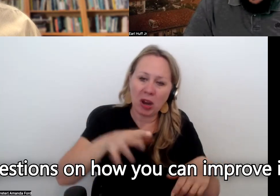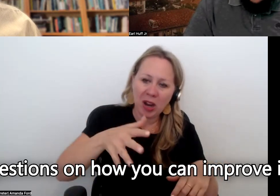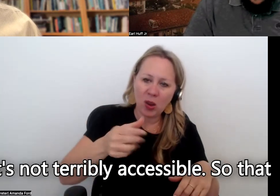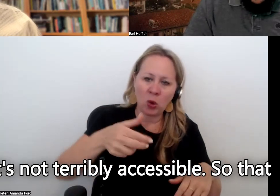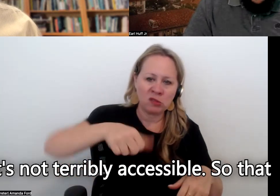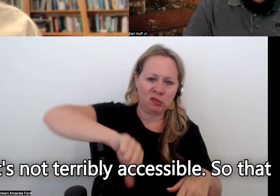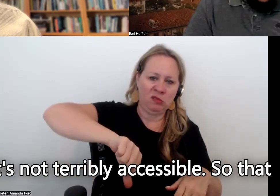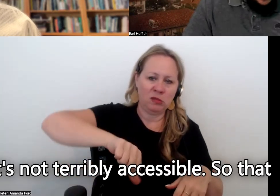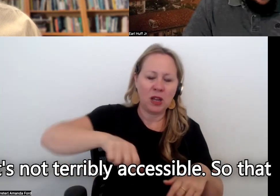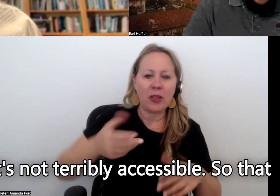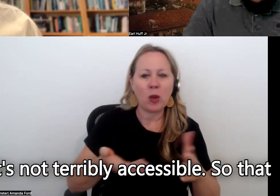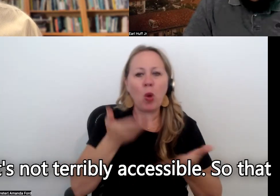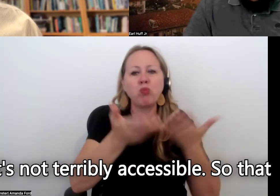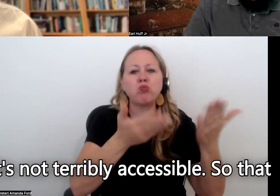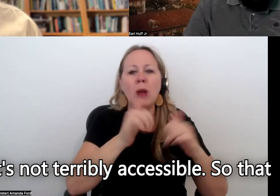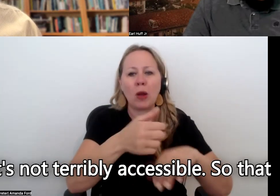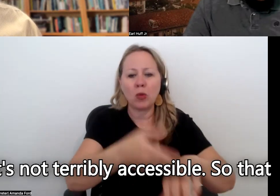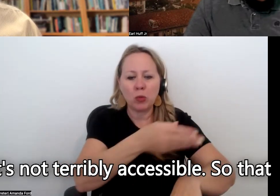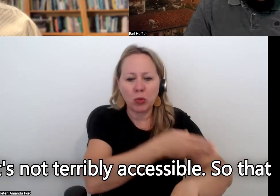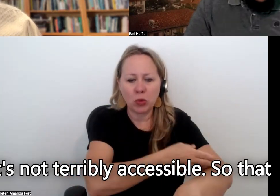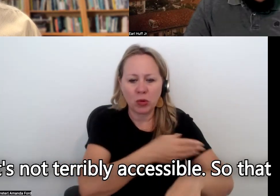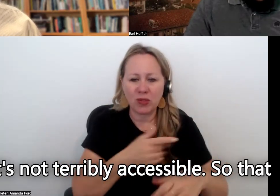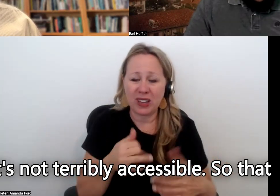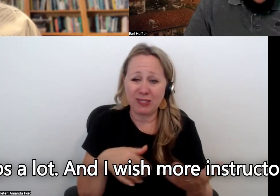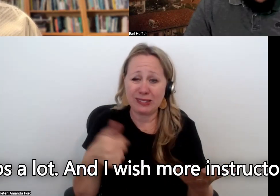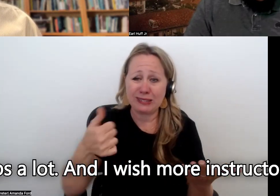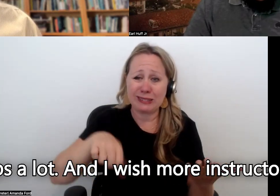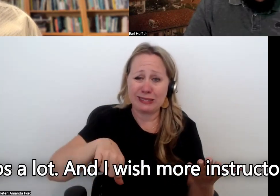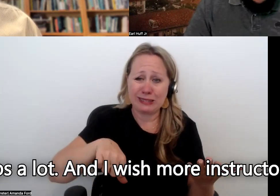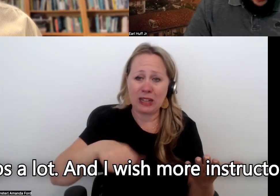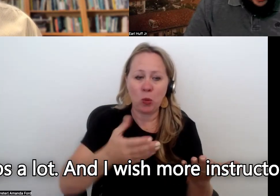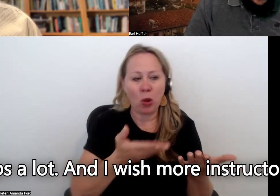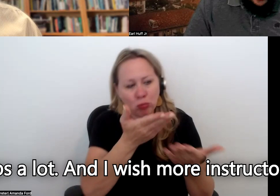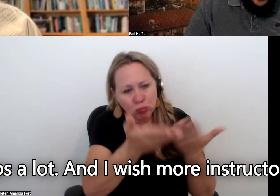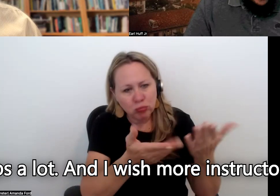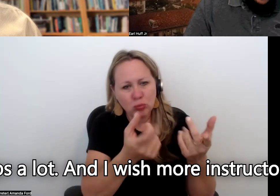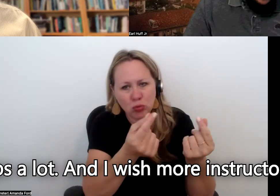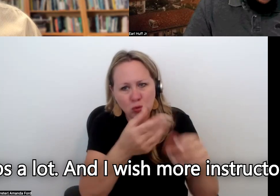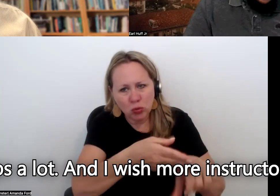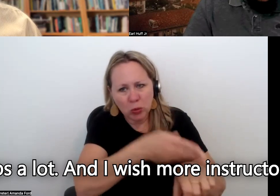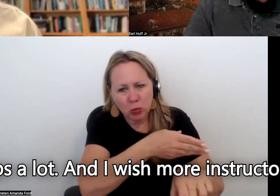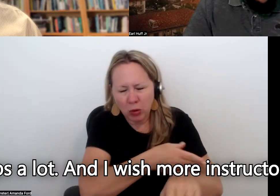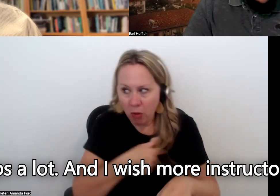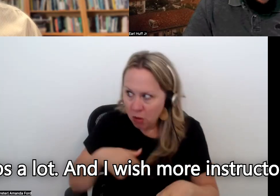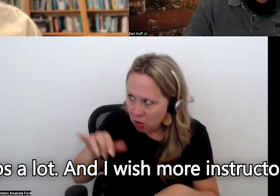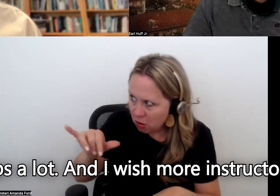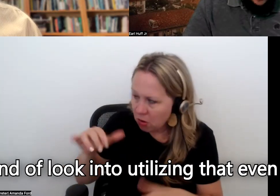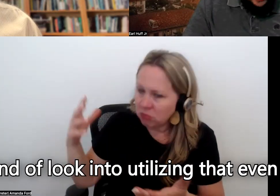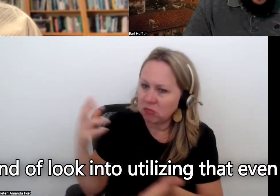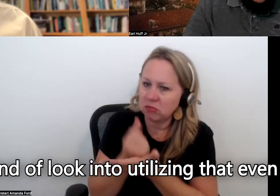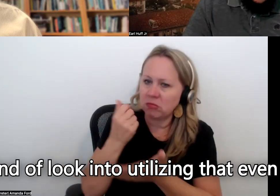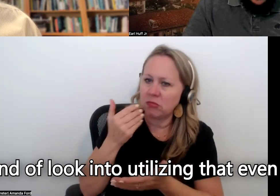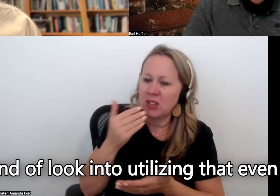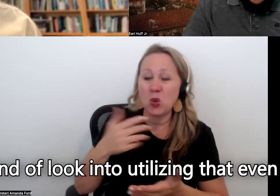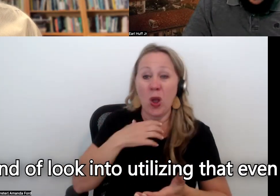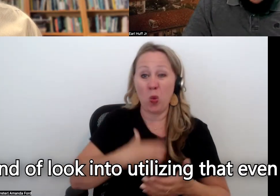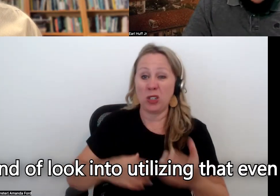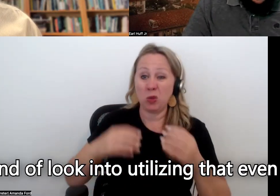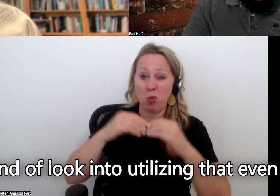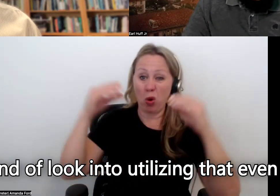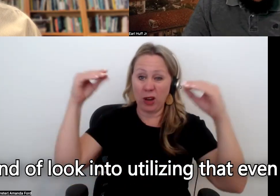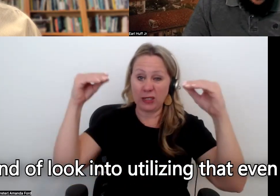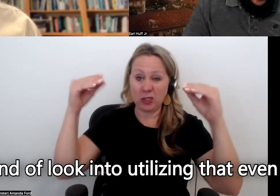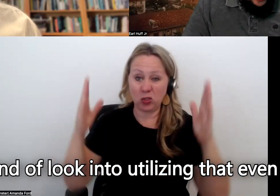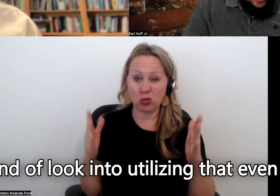improve it if it's not terribly accessible. So that helps a lot. And I wish more instructors kind of